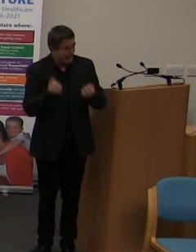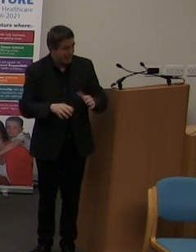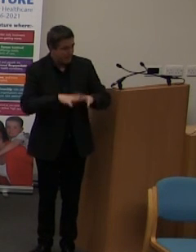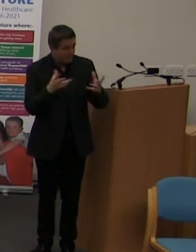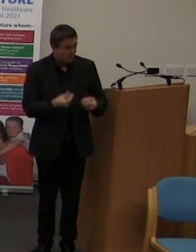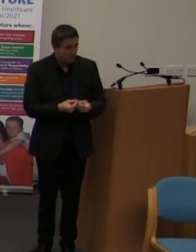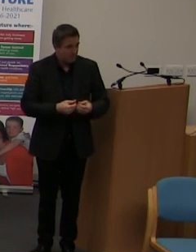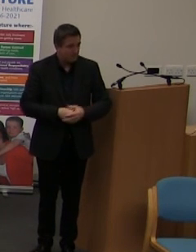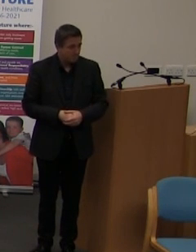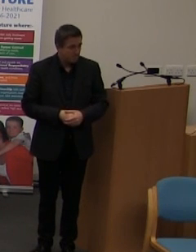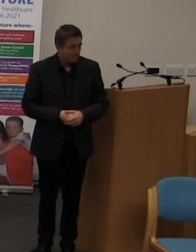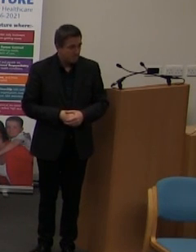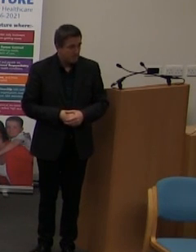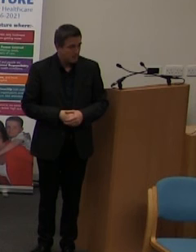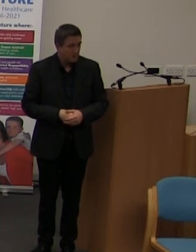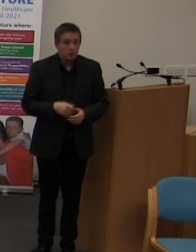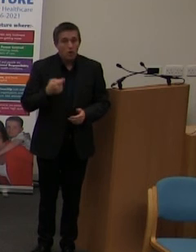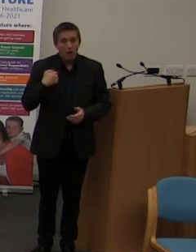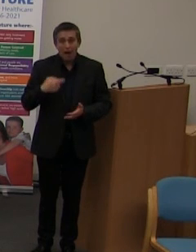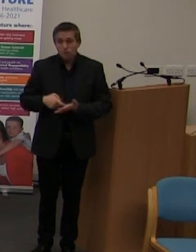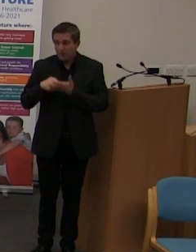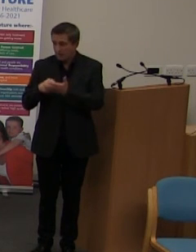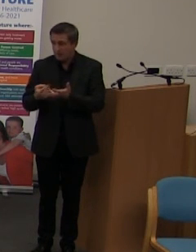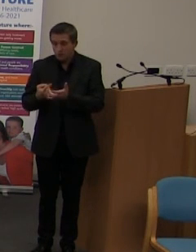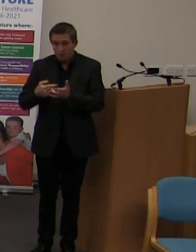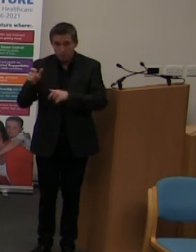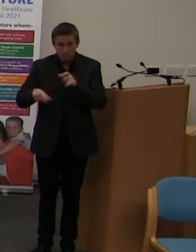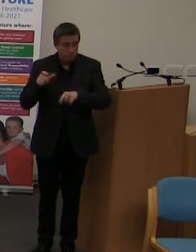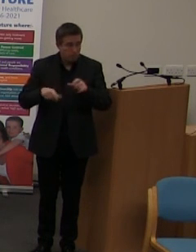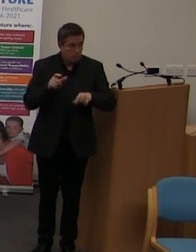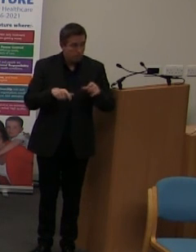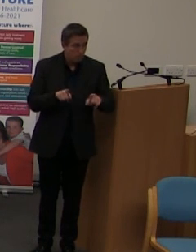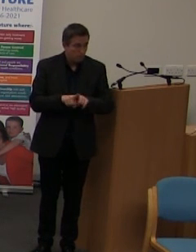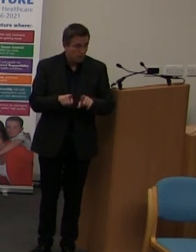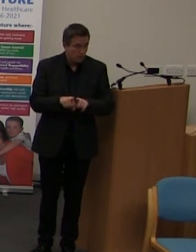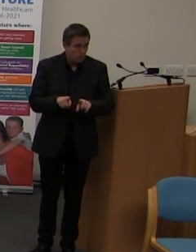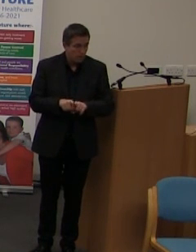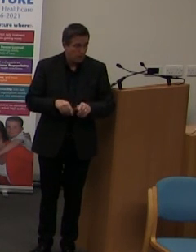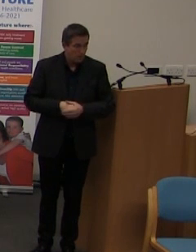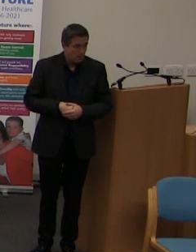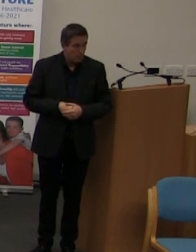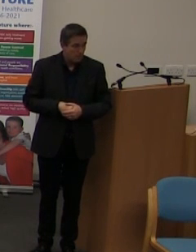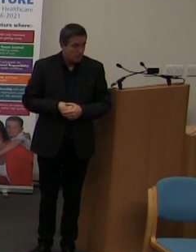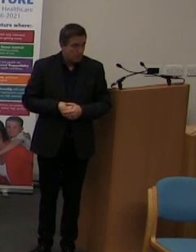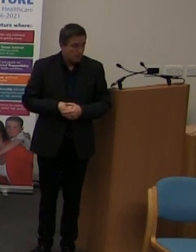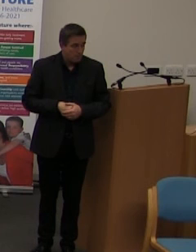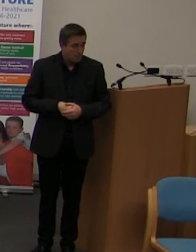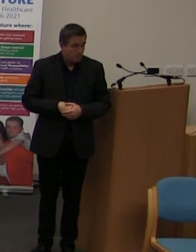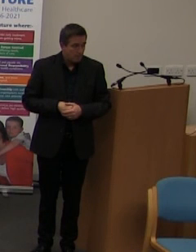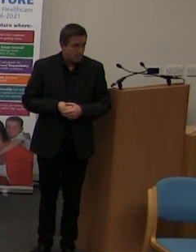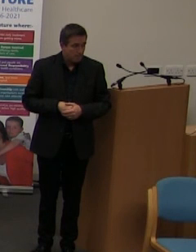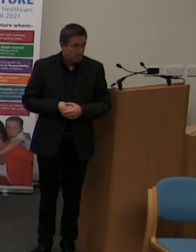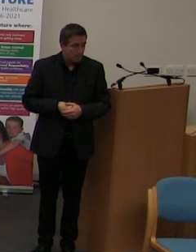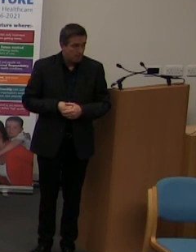And so I began recommending this to other people. And I think that the other point about this